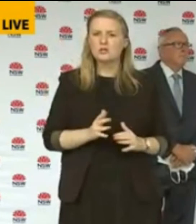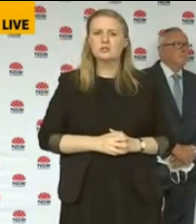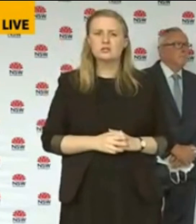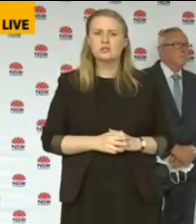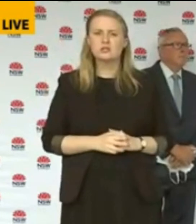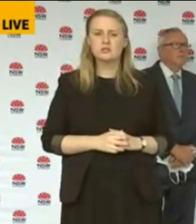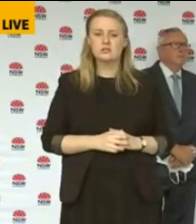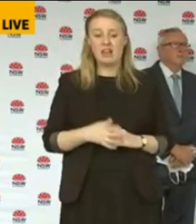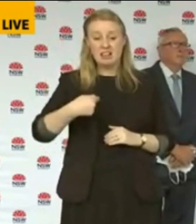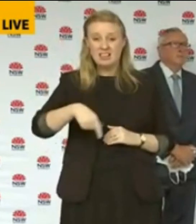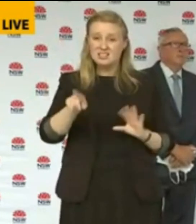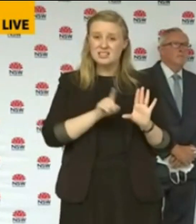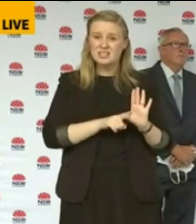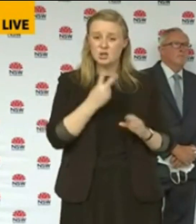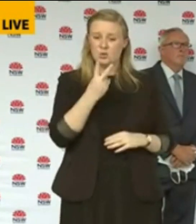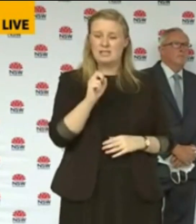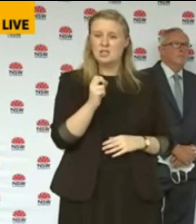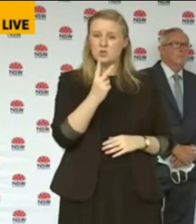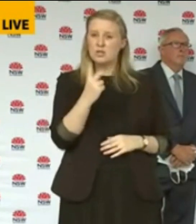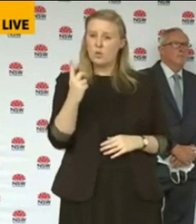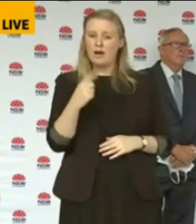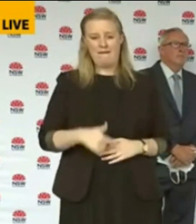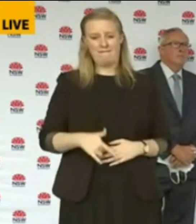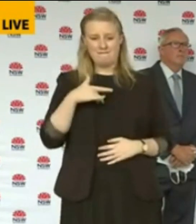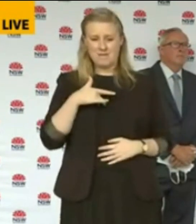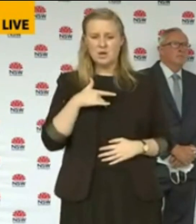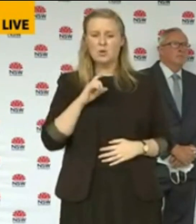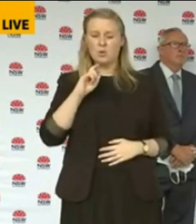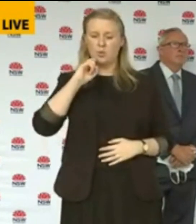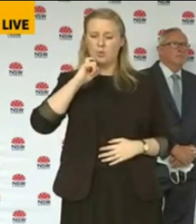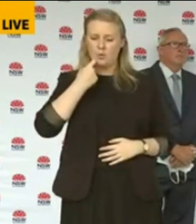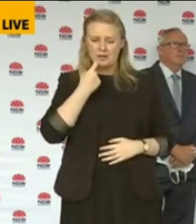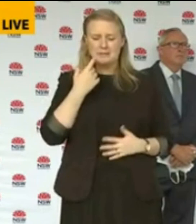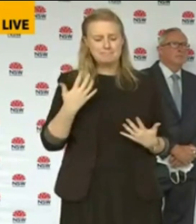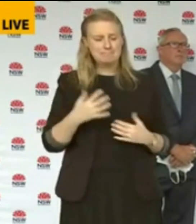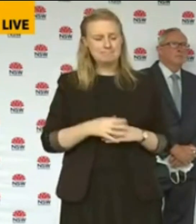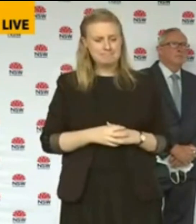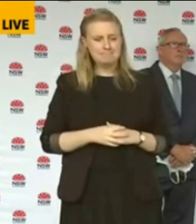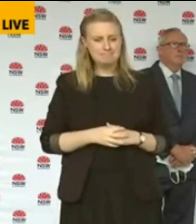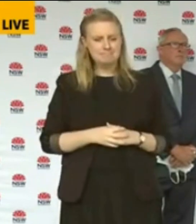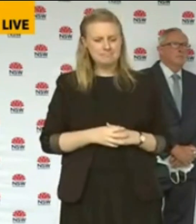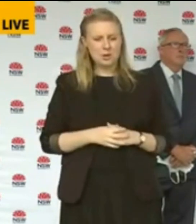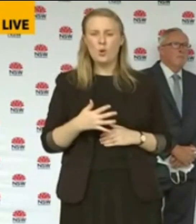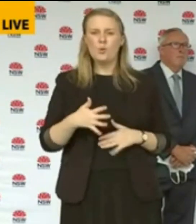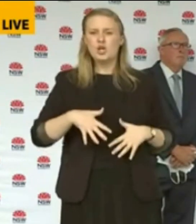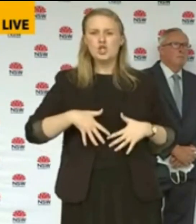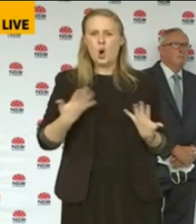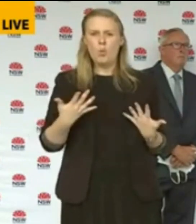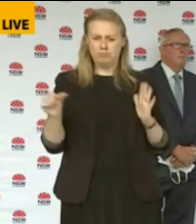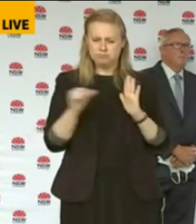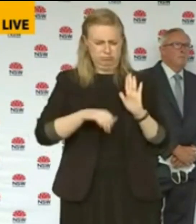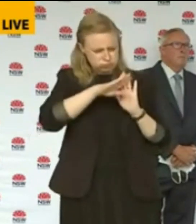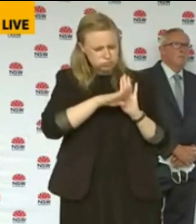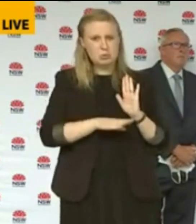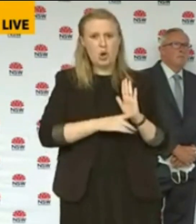happen in 2021, in my view, is that we will always respond in a way that we said, by not, in a way, if we want to keep restrictions limited and we